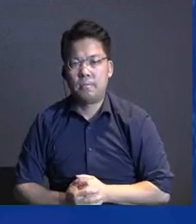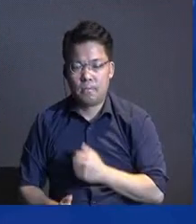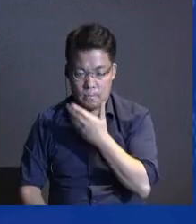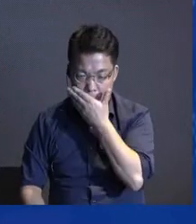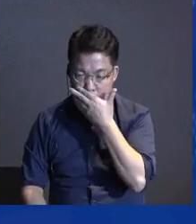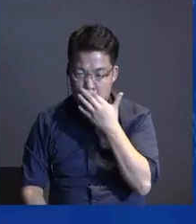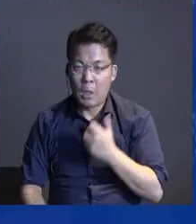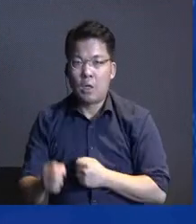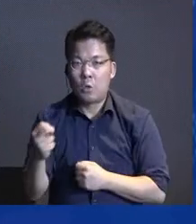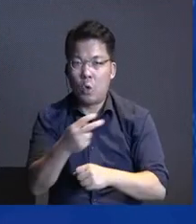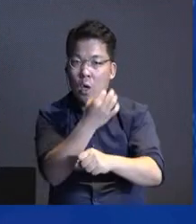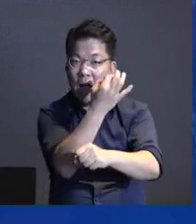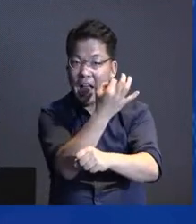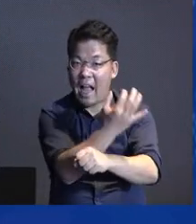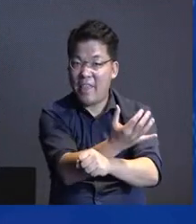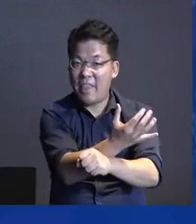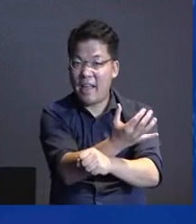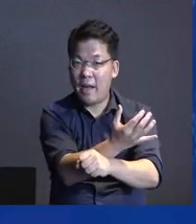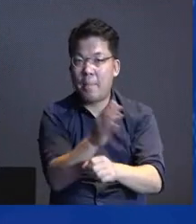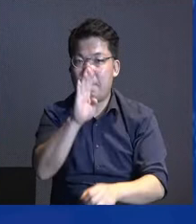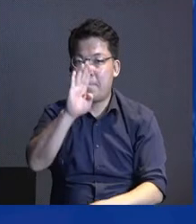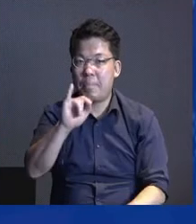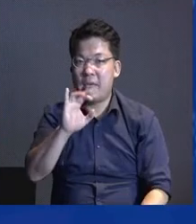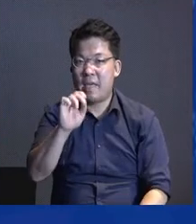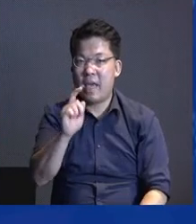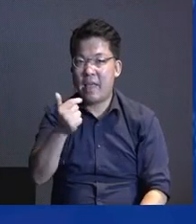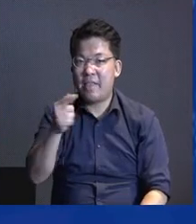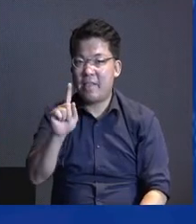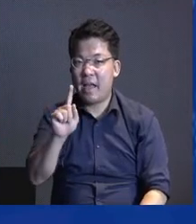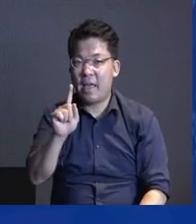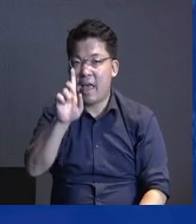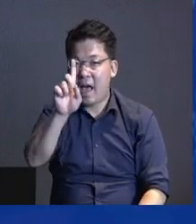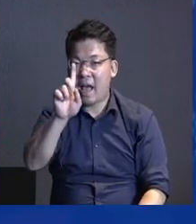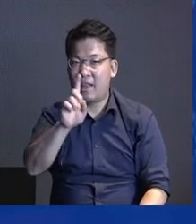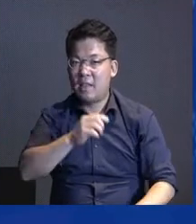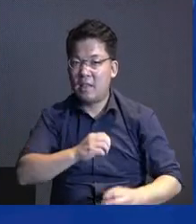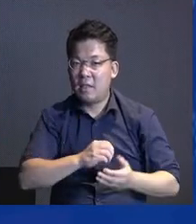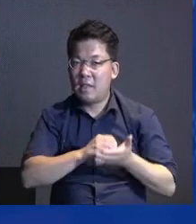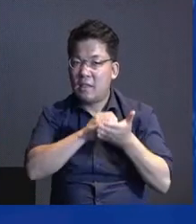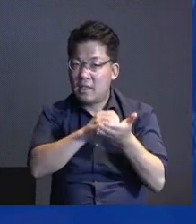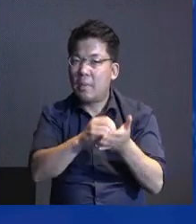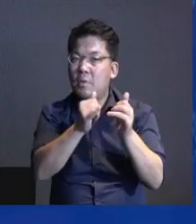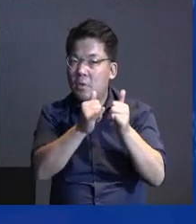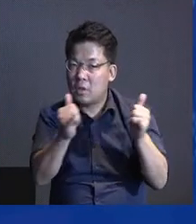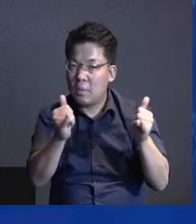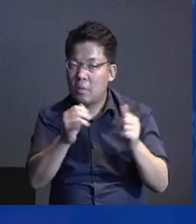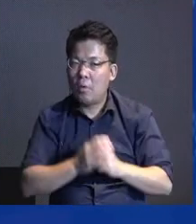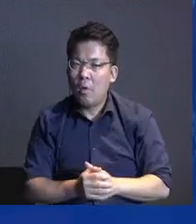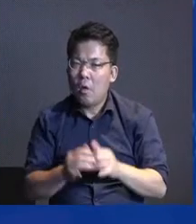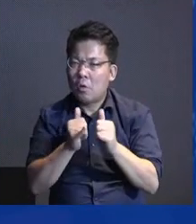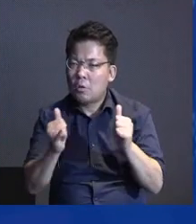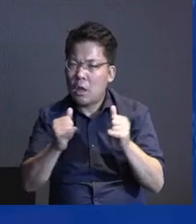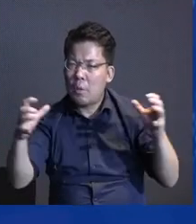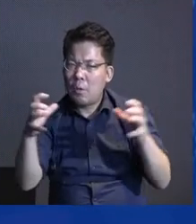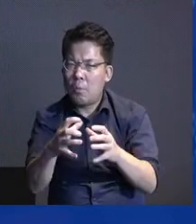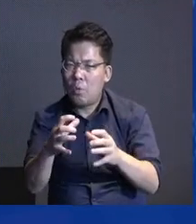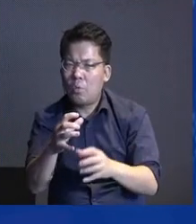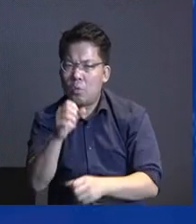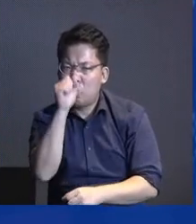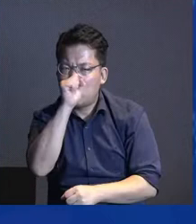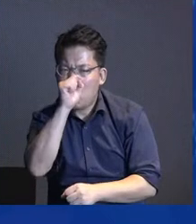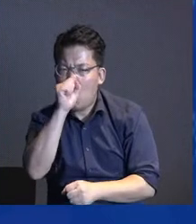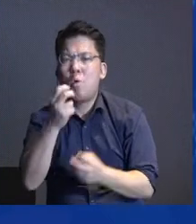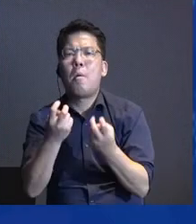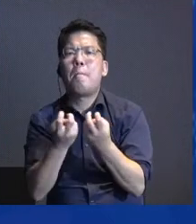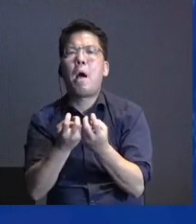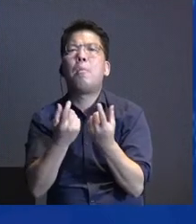people together. People get to talk to people they might not otherwise talk to. So some voices and